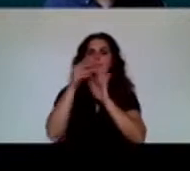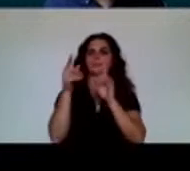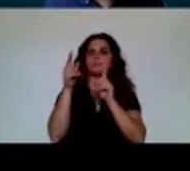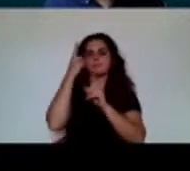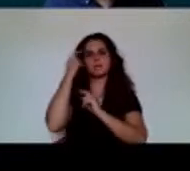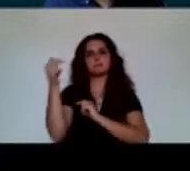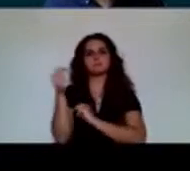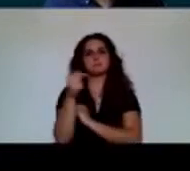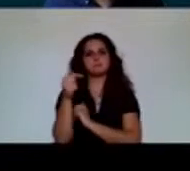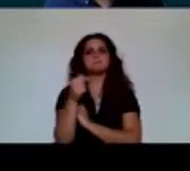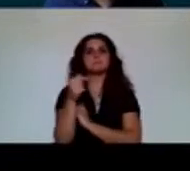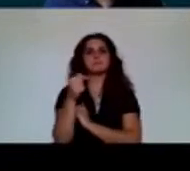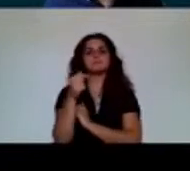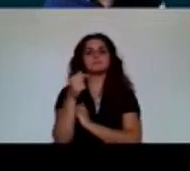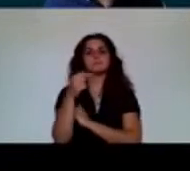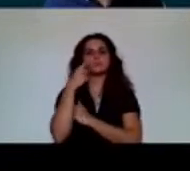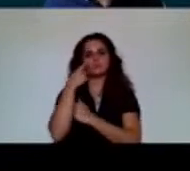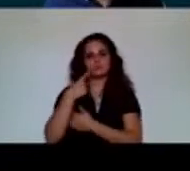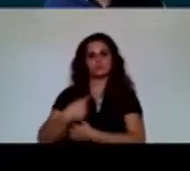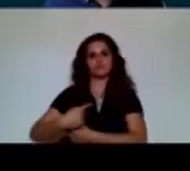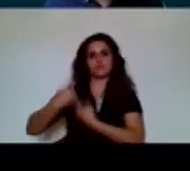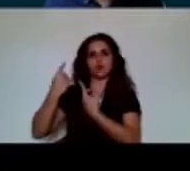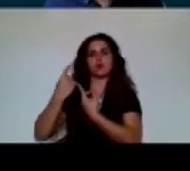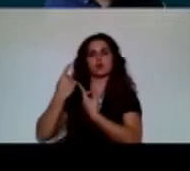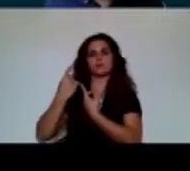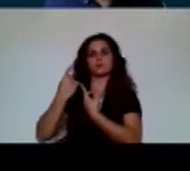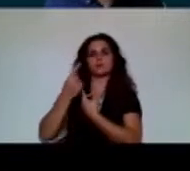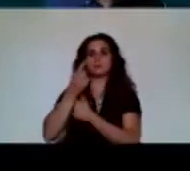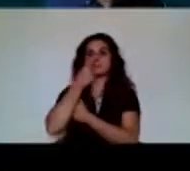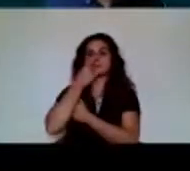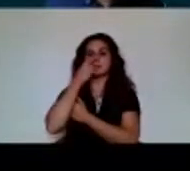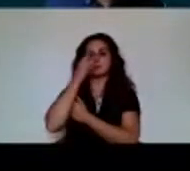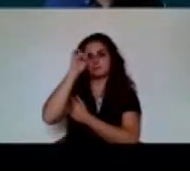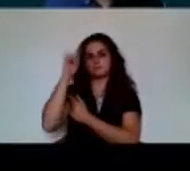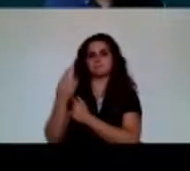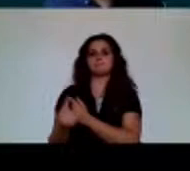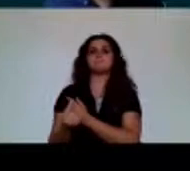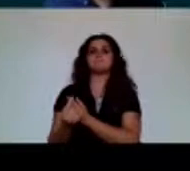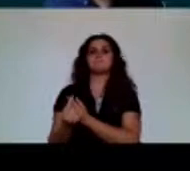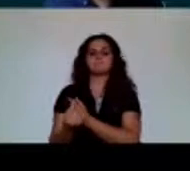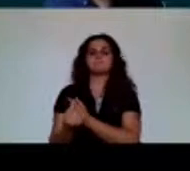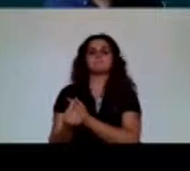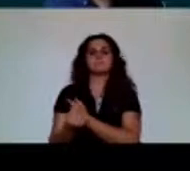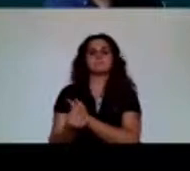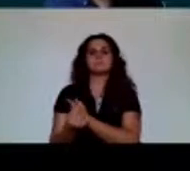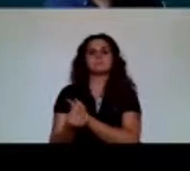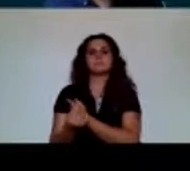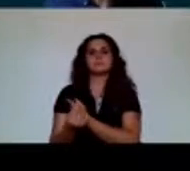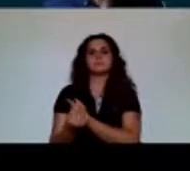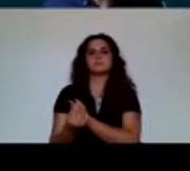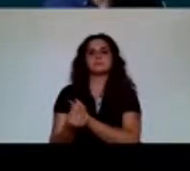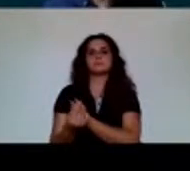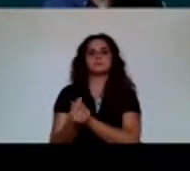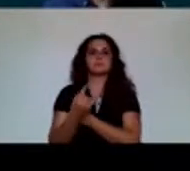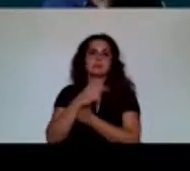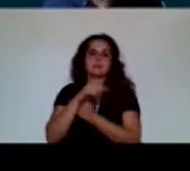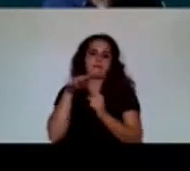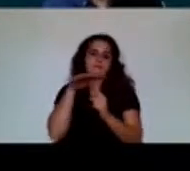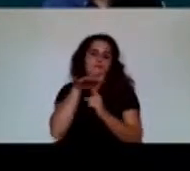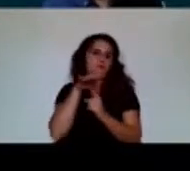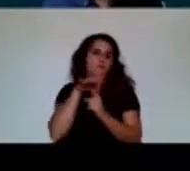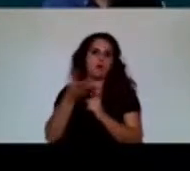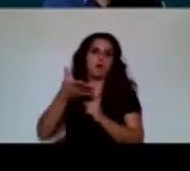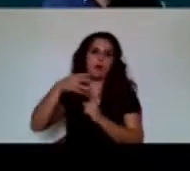that are shown by their preferred teacher, so the one that has more influence over